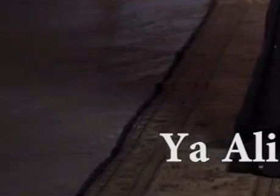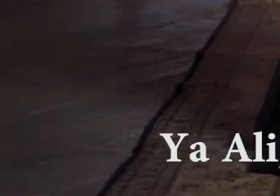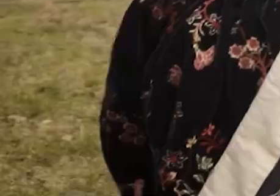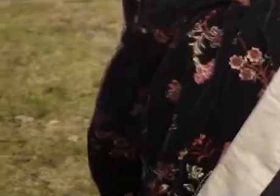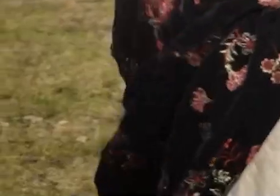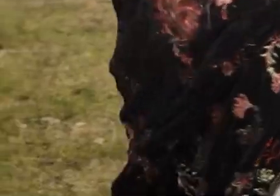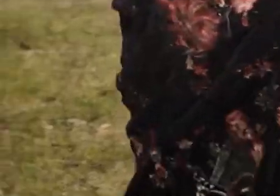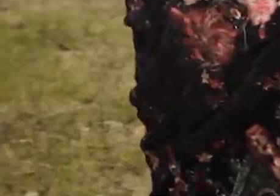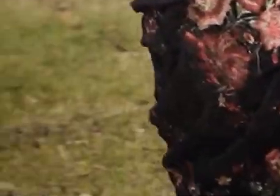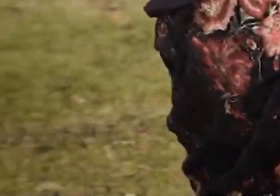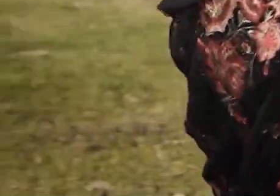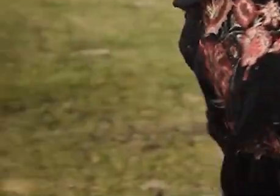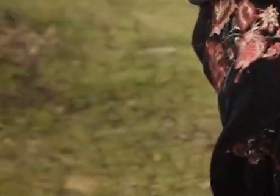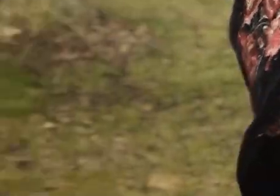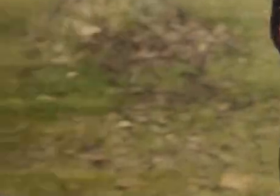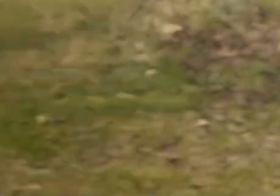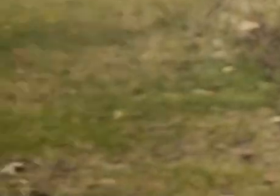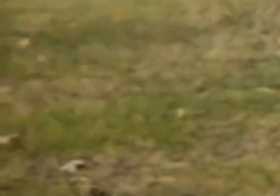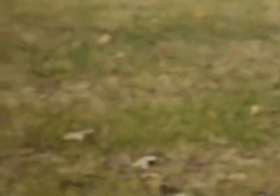Ali.